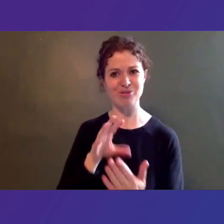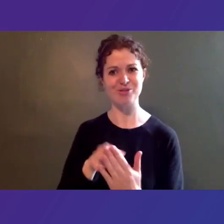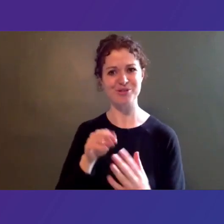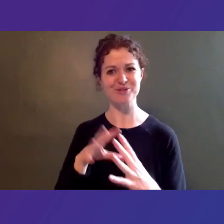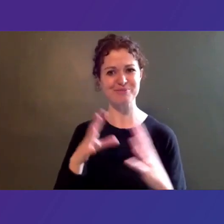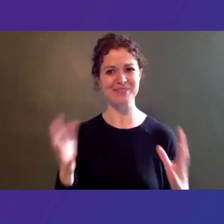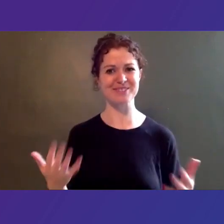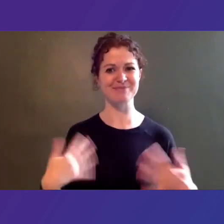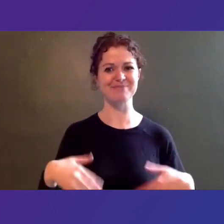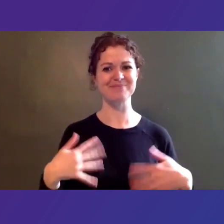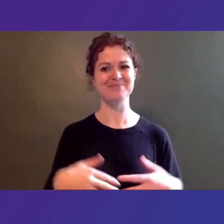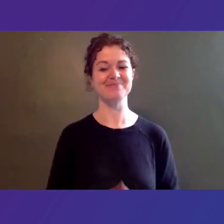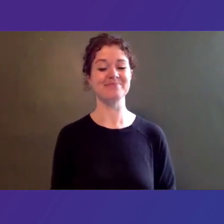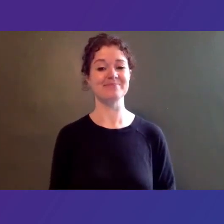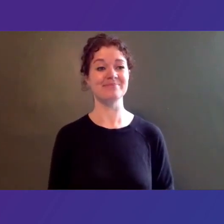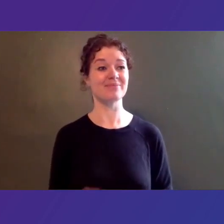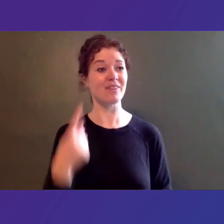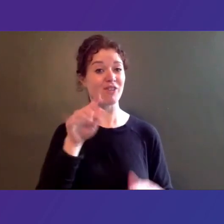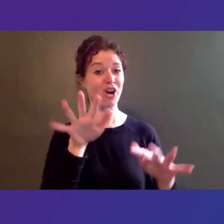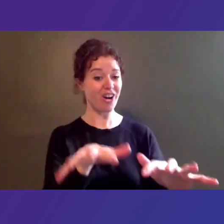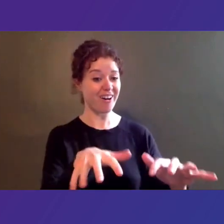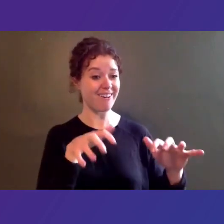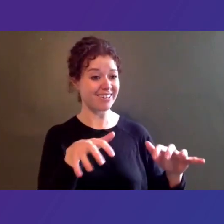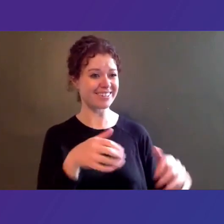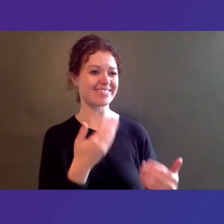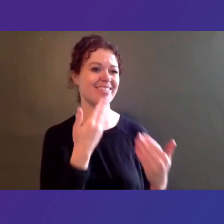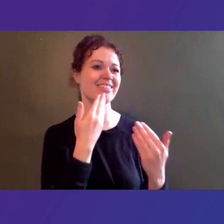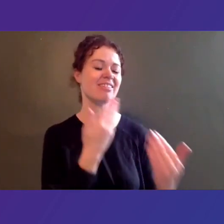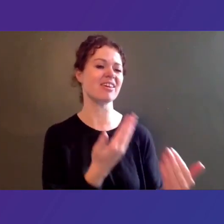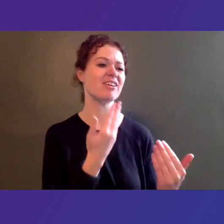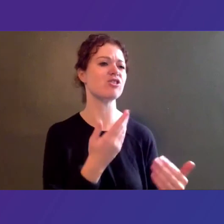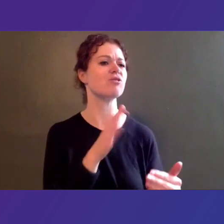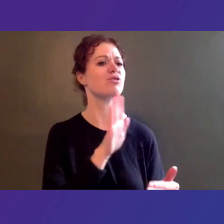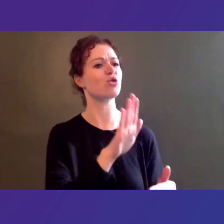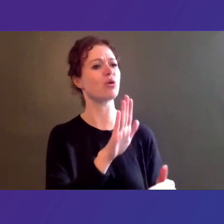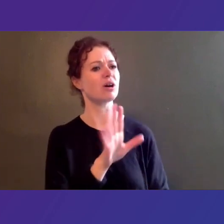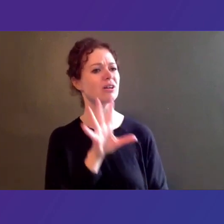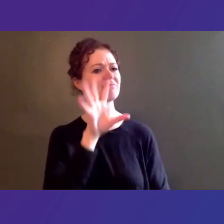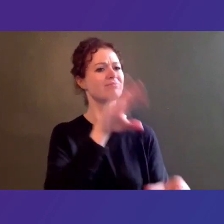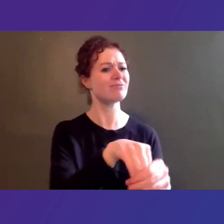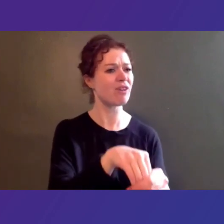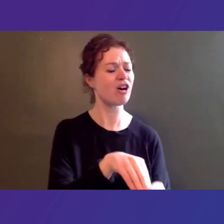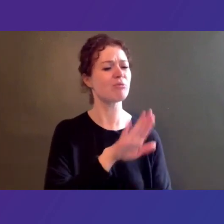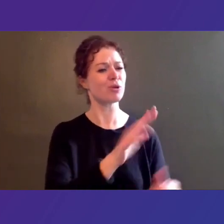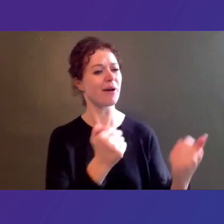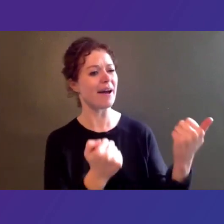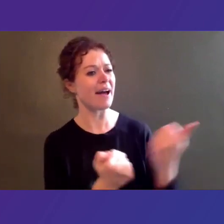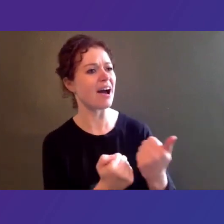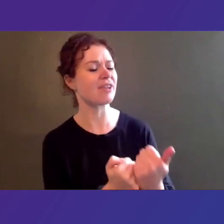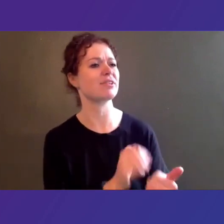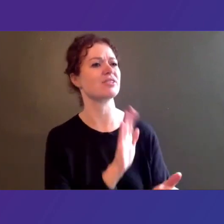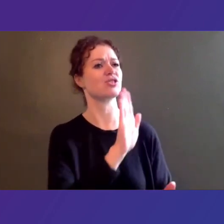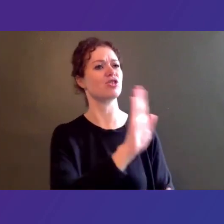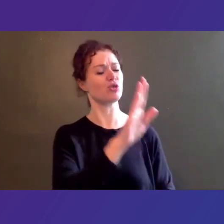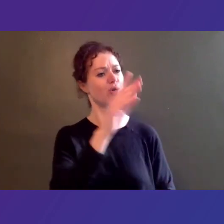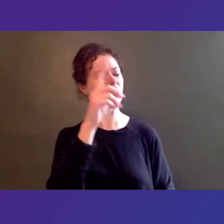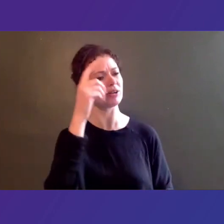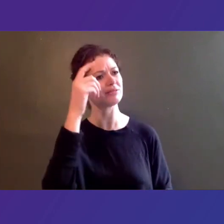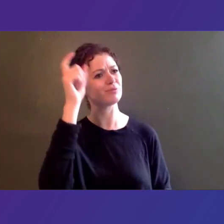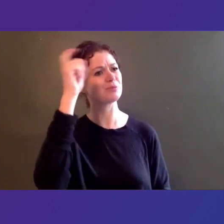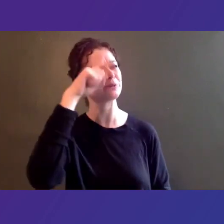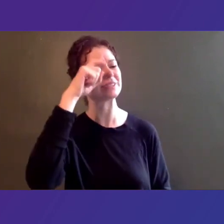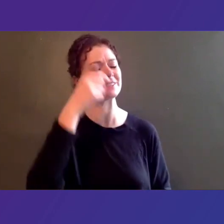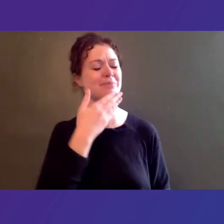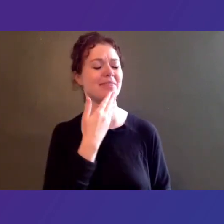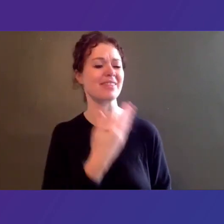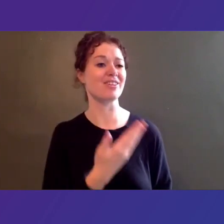To our attendees, thank you so much for being avid contributors and for offering your insights and your questions. We welcome you to submit